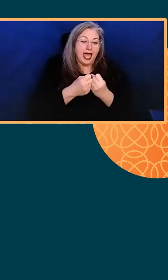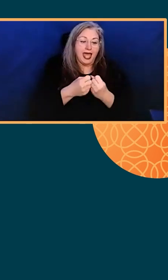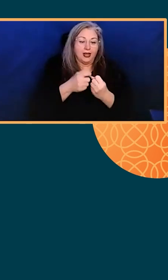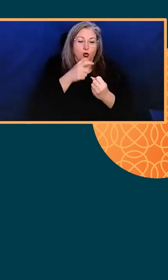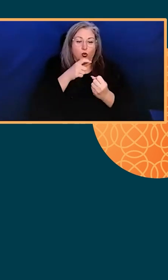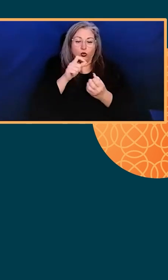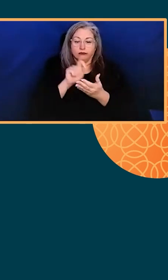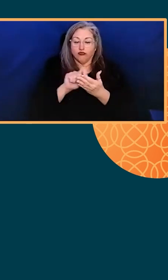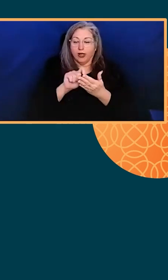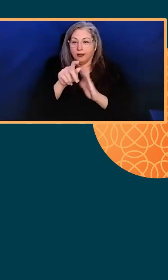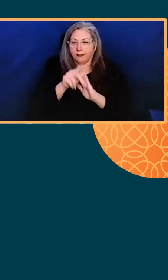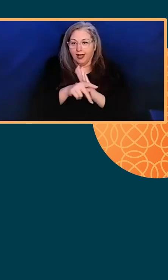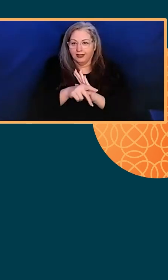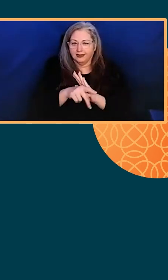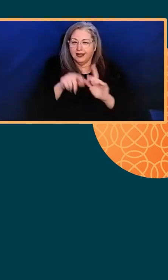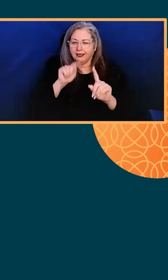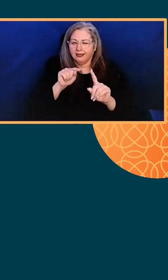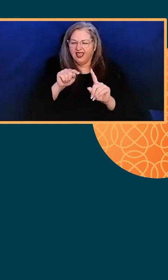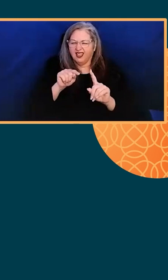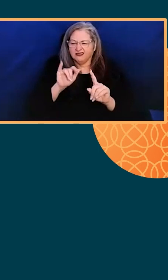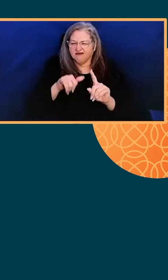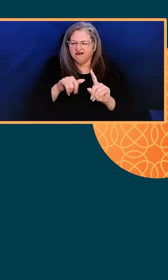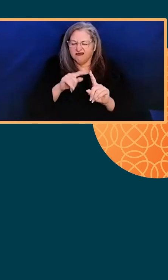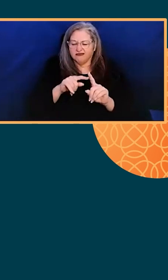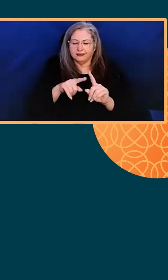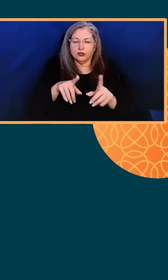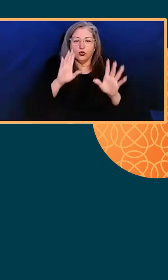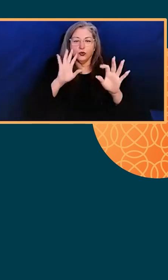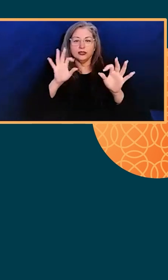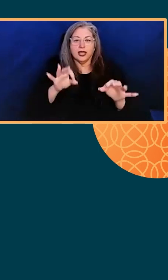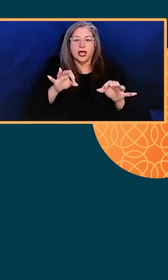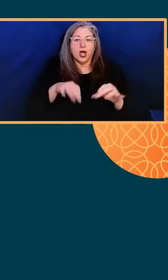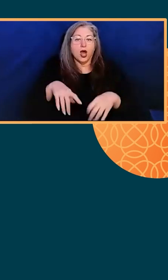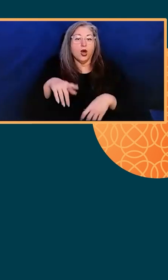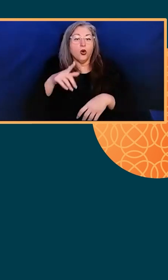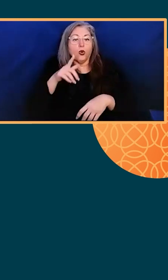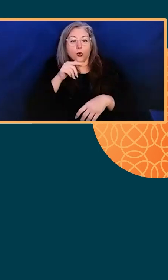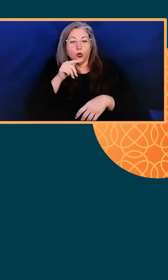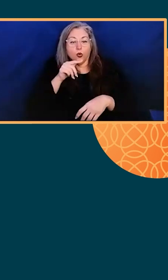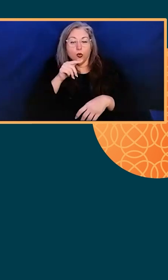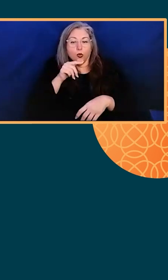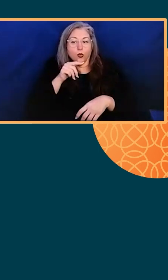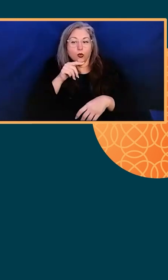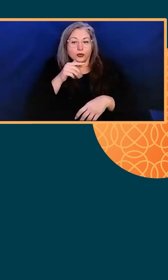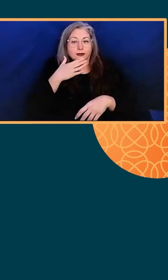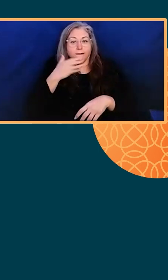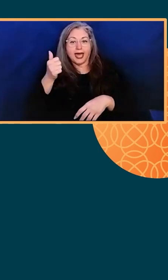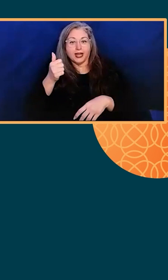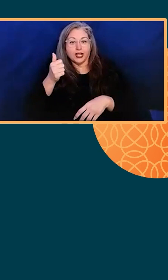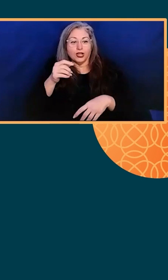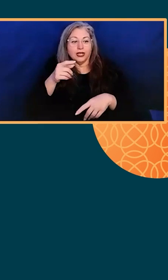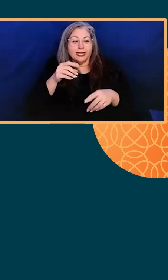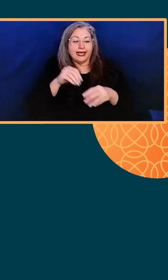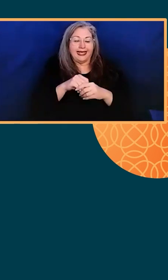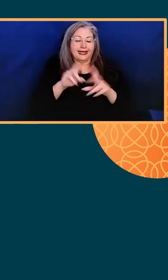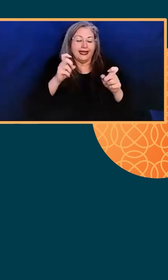So that's what it's all about. It's about deciding who's, you know, better in the trauma